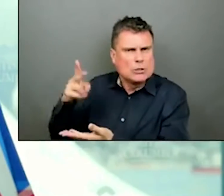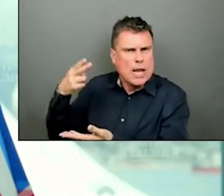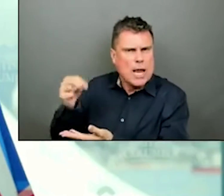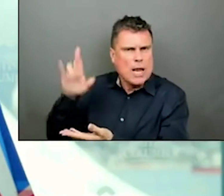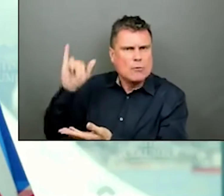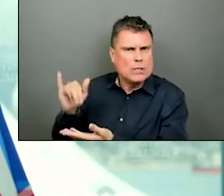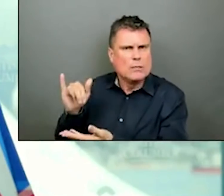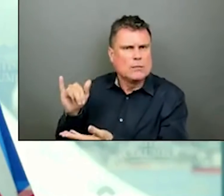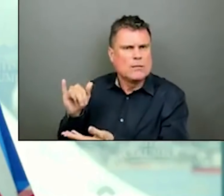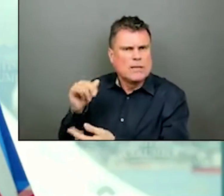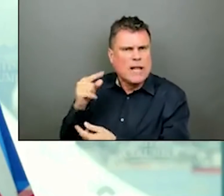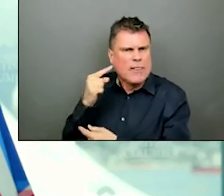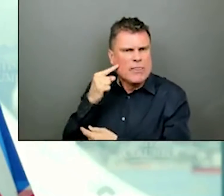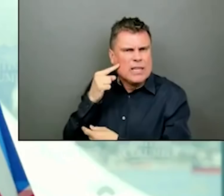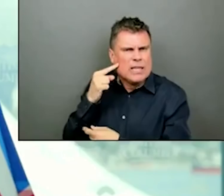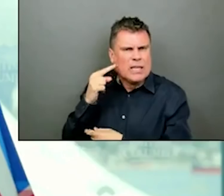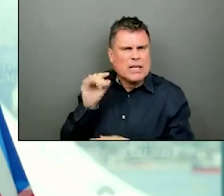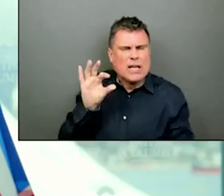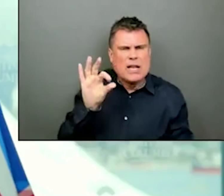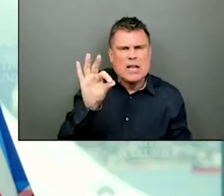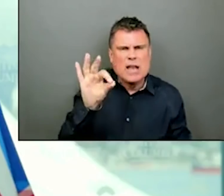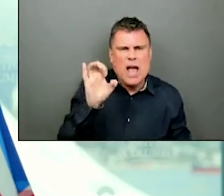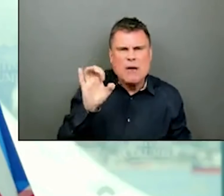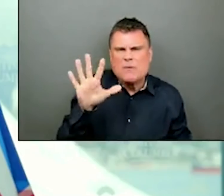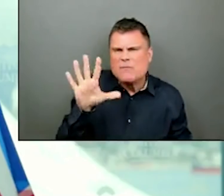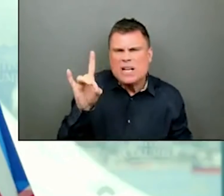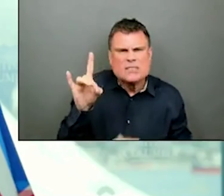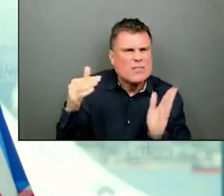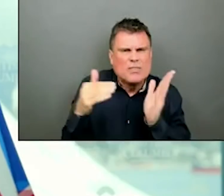985,001 doses of vaccine have been delivered in BC,